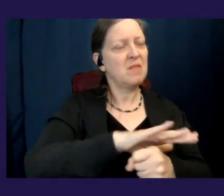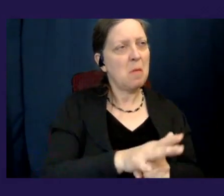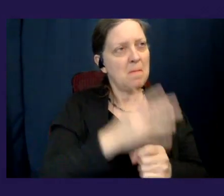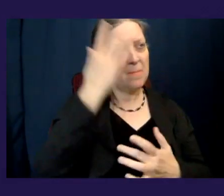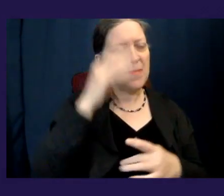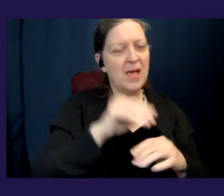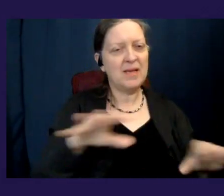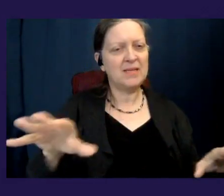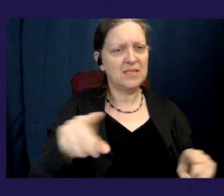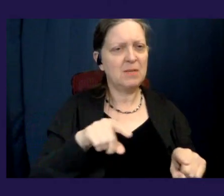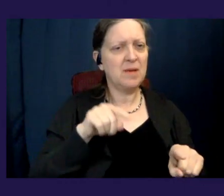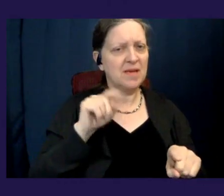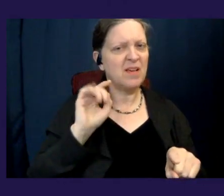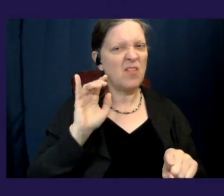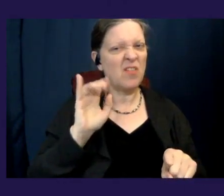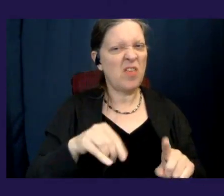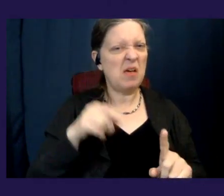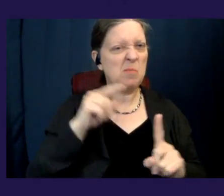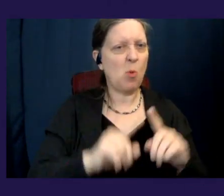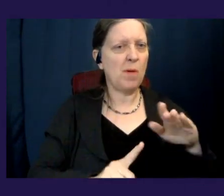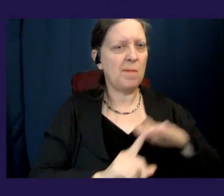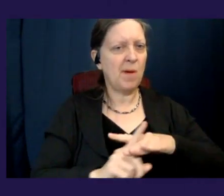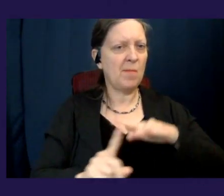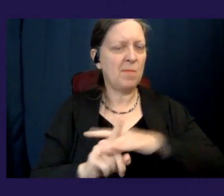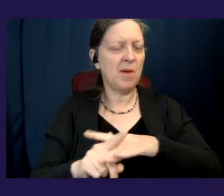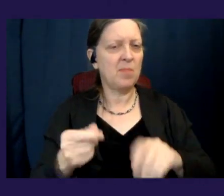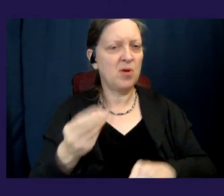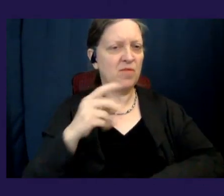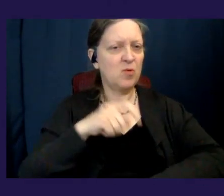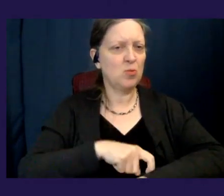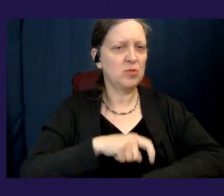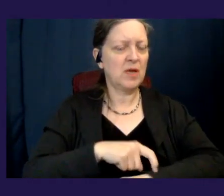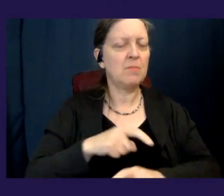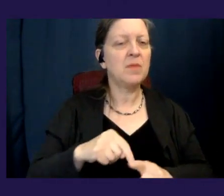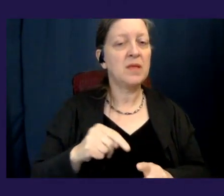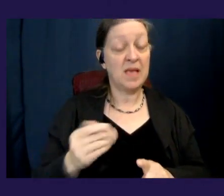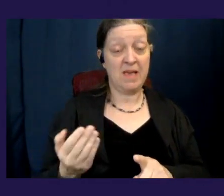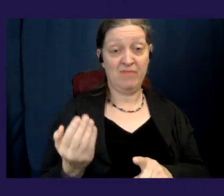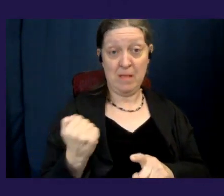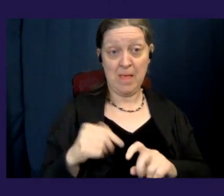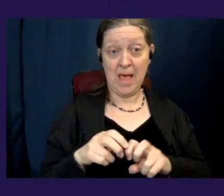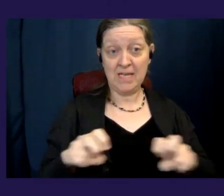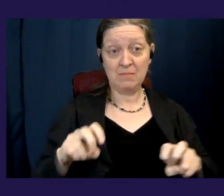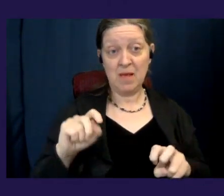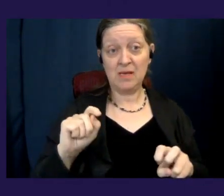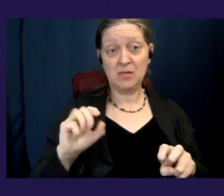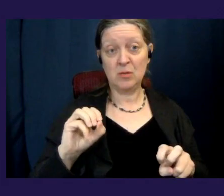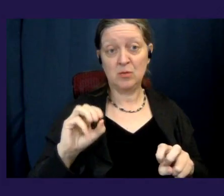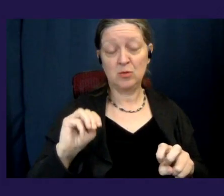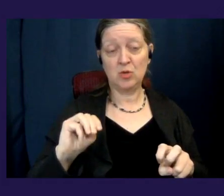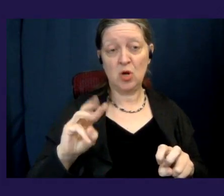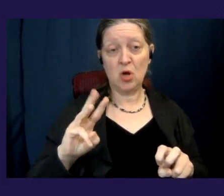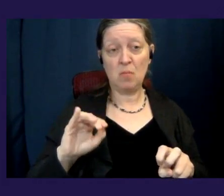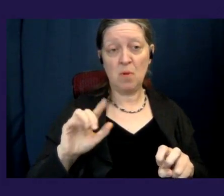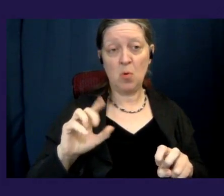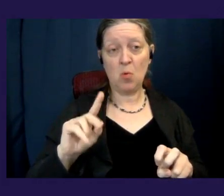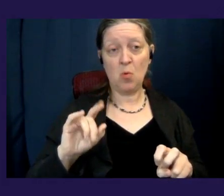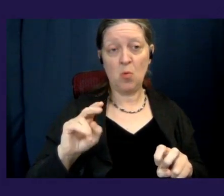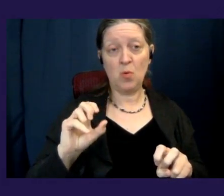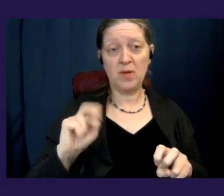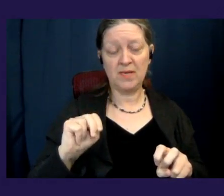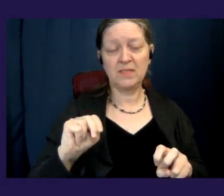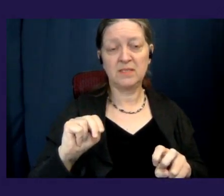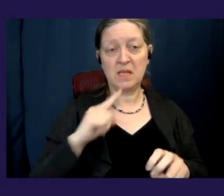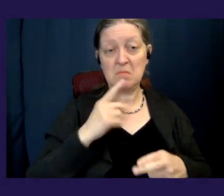One is, it was mentioned by Tom Wilkinson in the last panel, and also mentioned by Eve Shapiro here